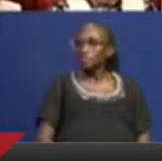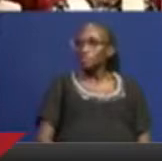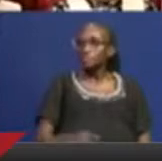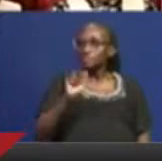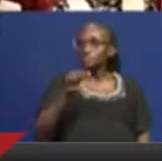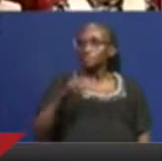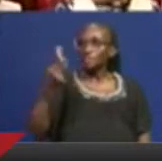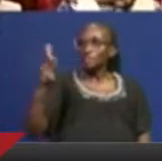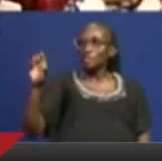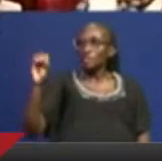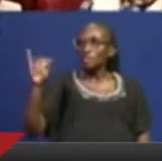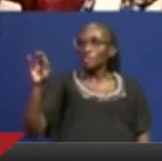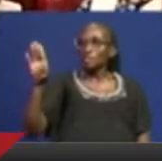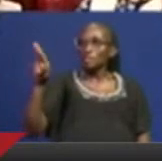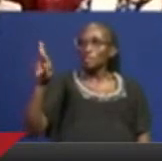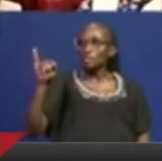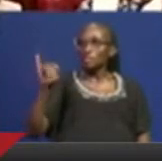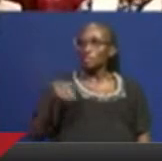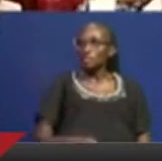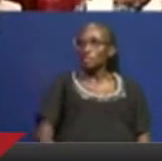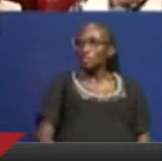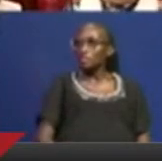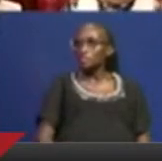Juja Koimbori George.